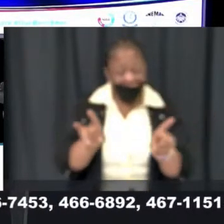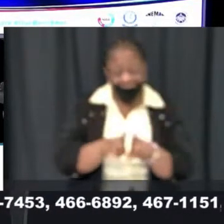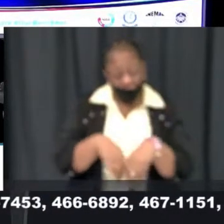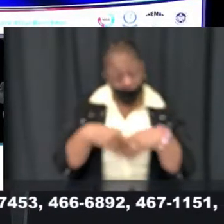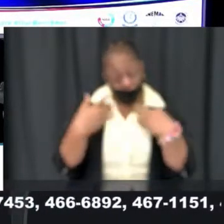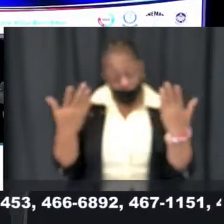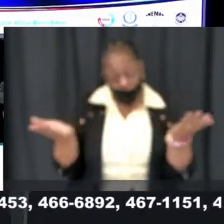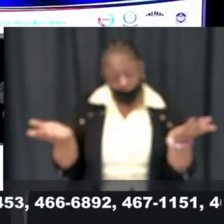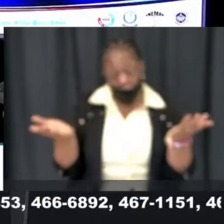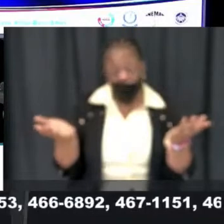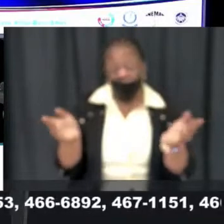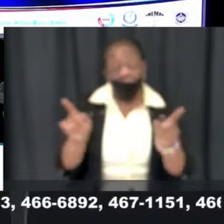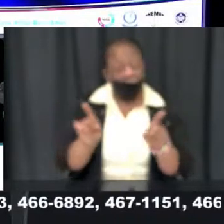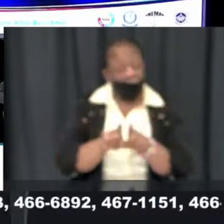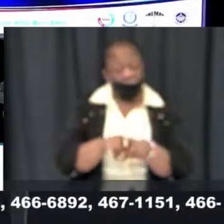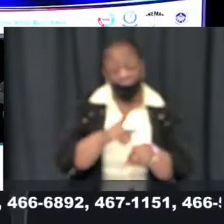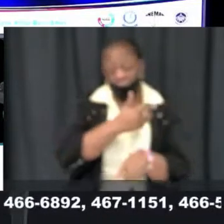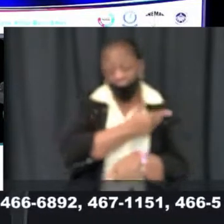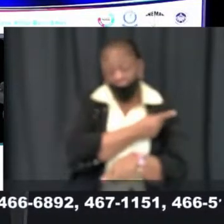getting.